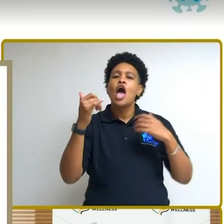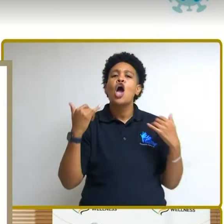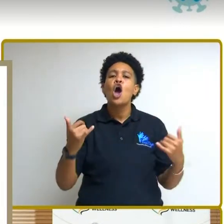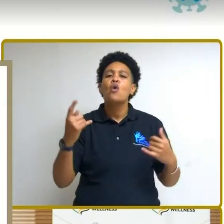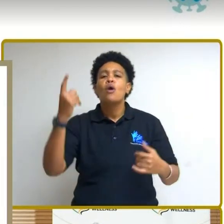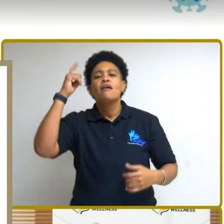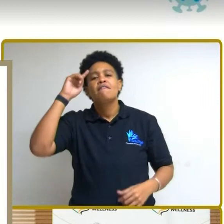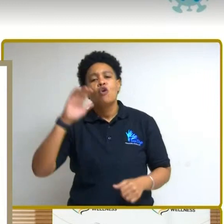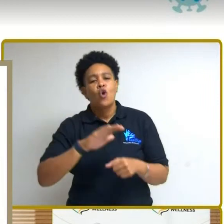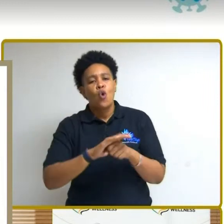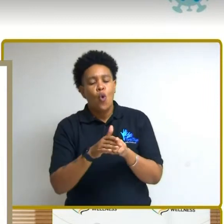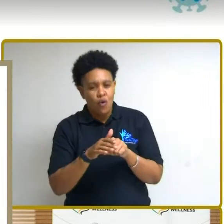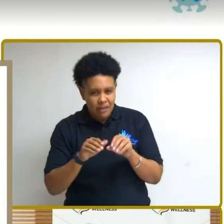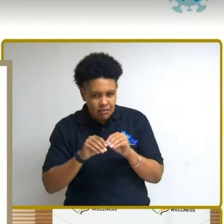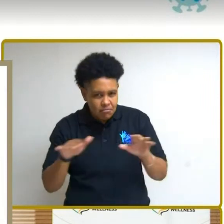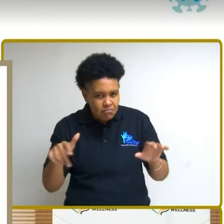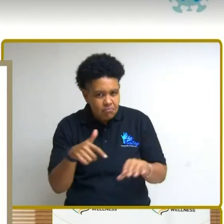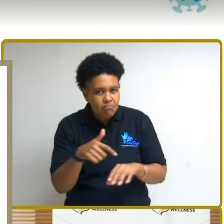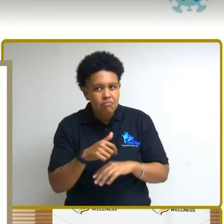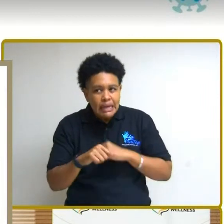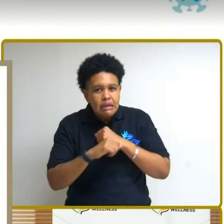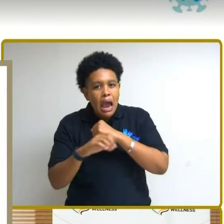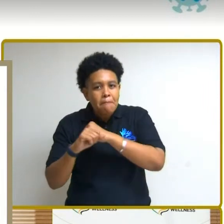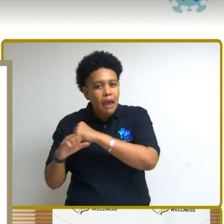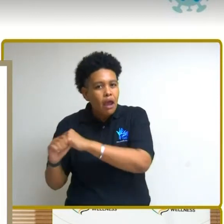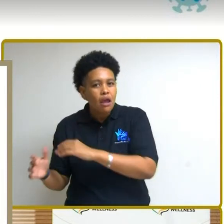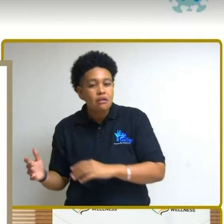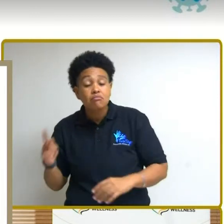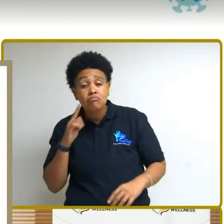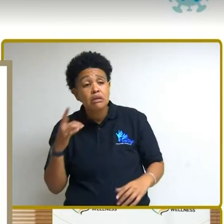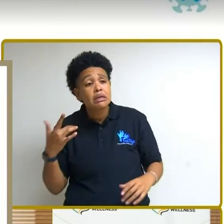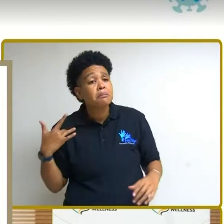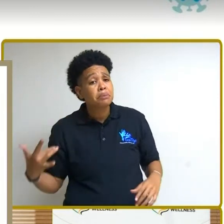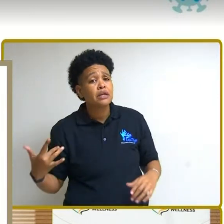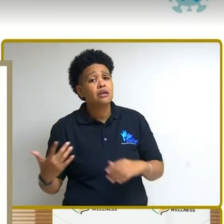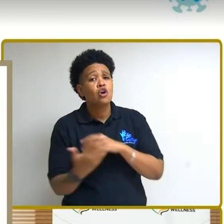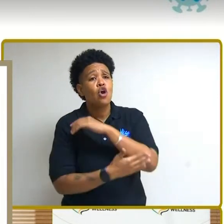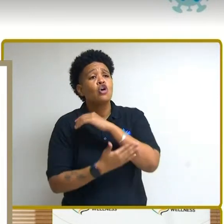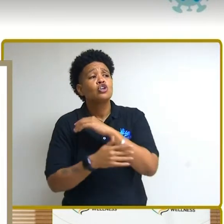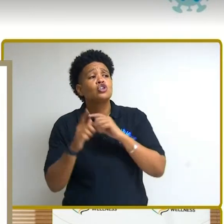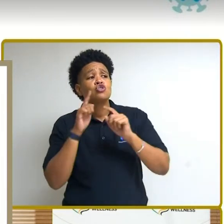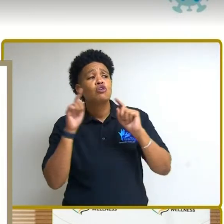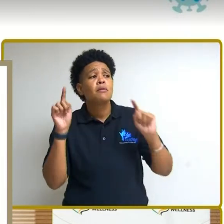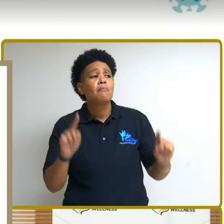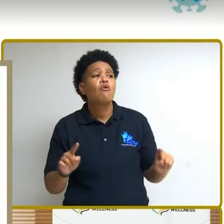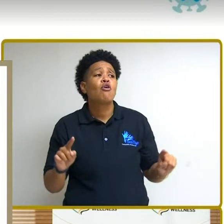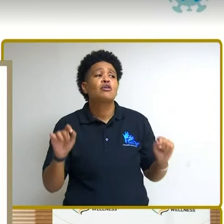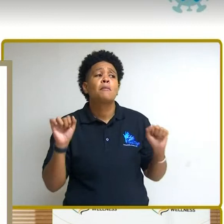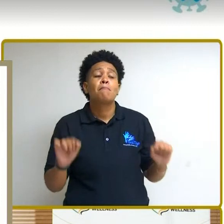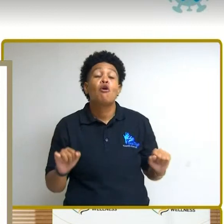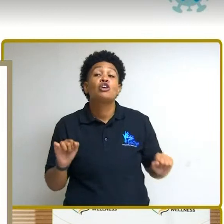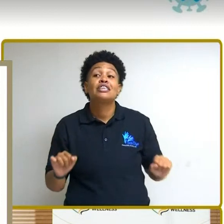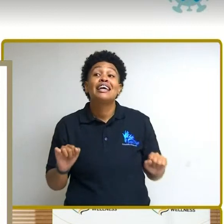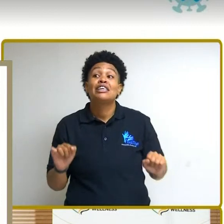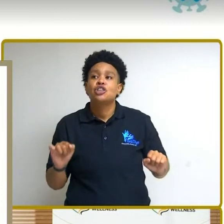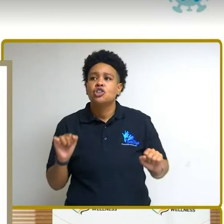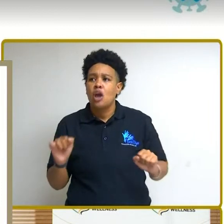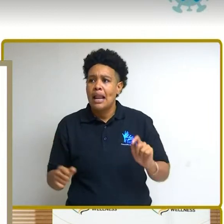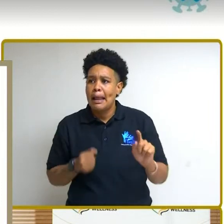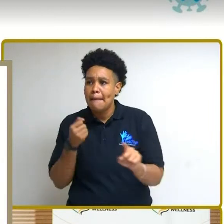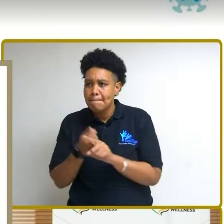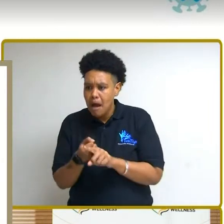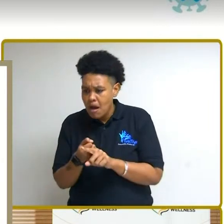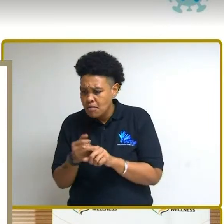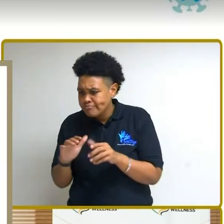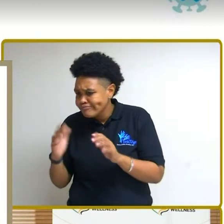for COVID-19, it is customary for countries to report potential adverse effects following